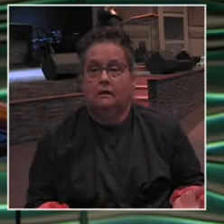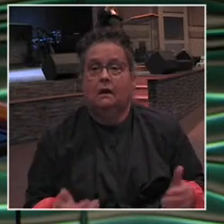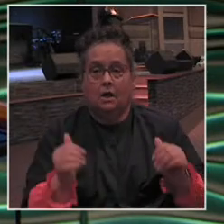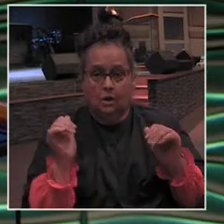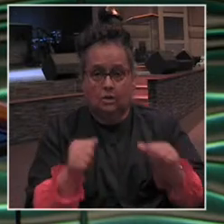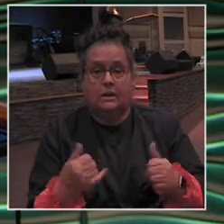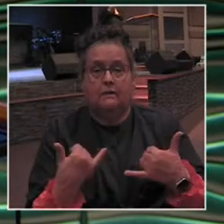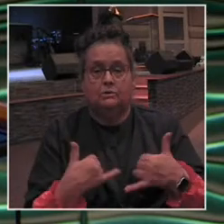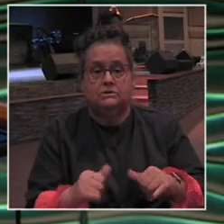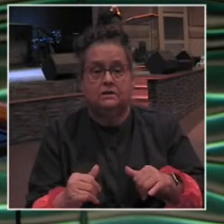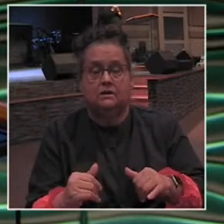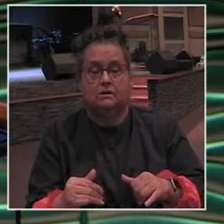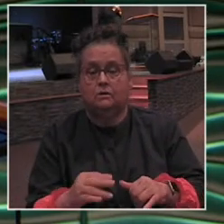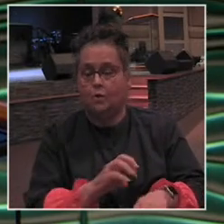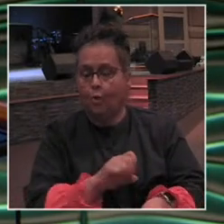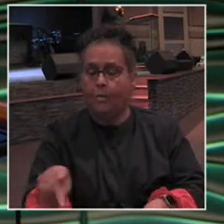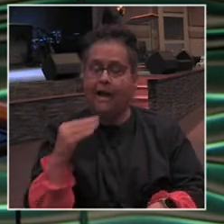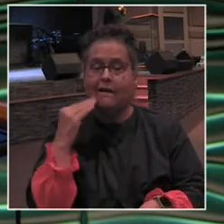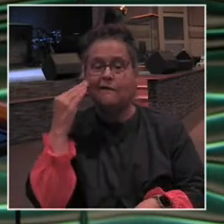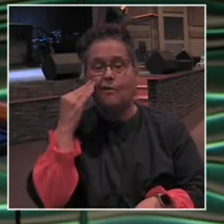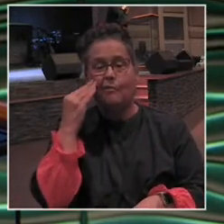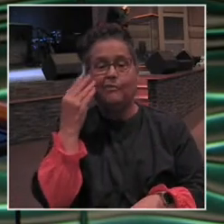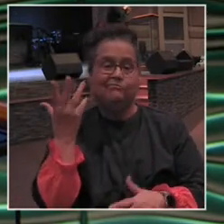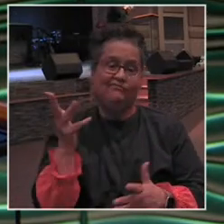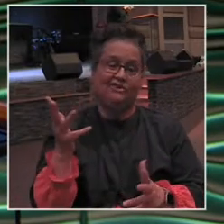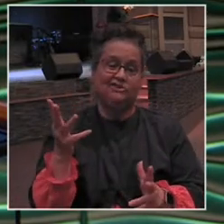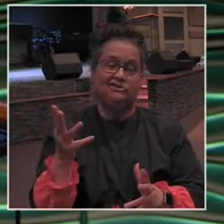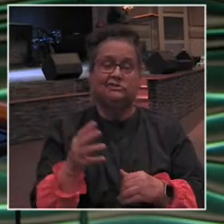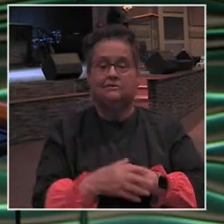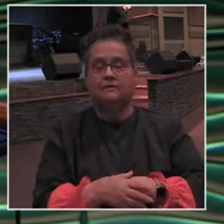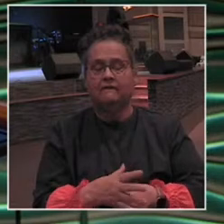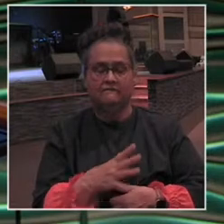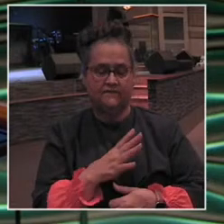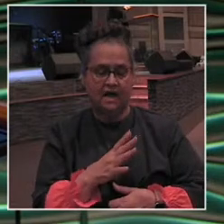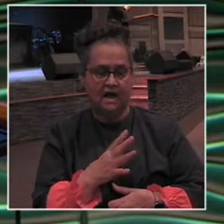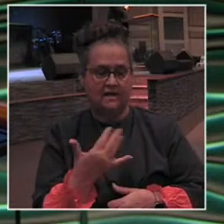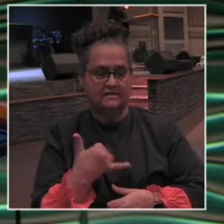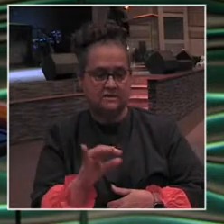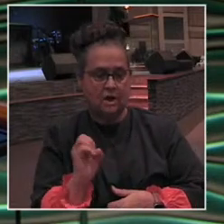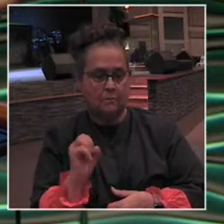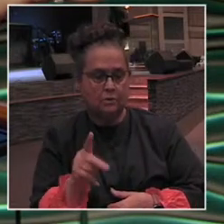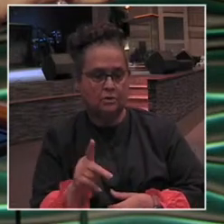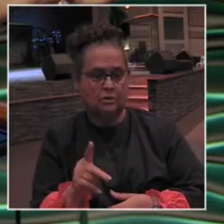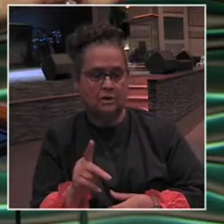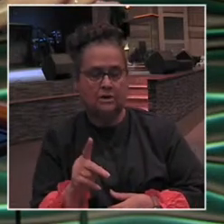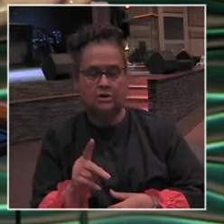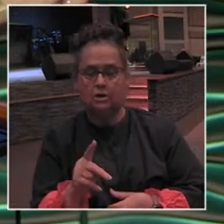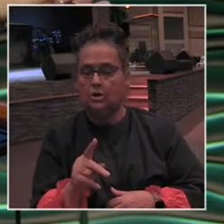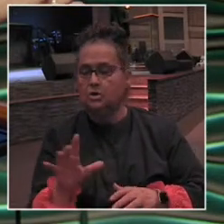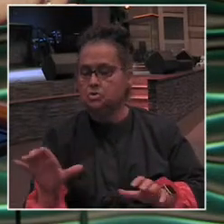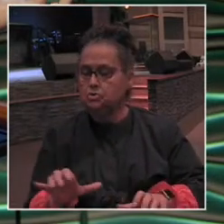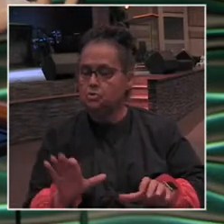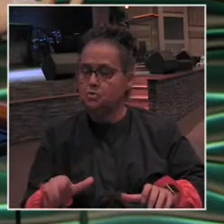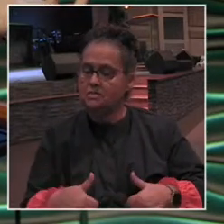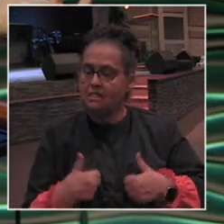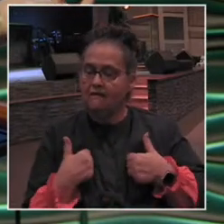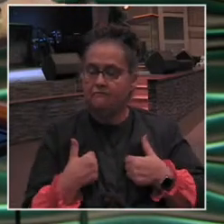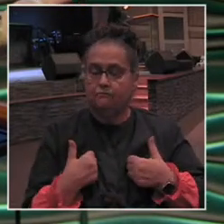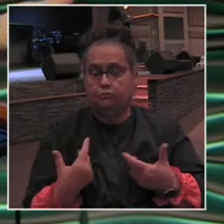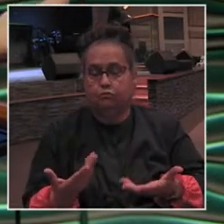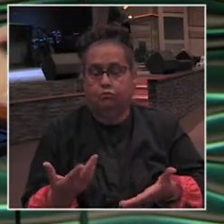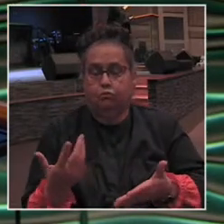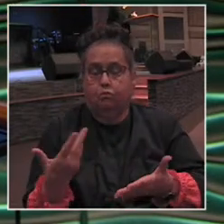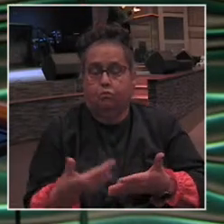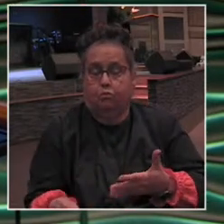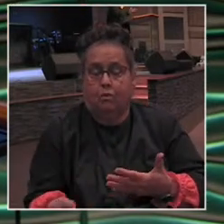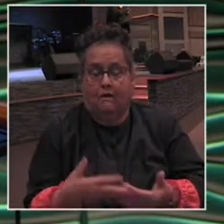able to still return to what was familiar to him. It was fine when he still had the opportunity to go about his own life and do whatever he